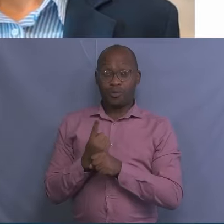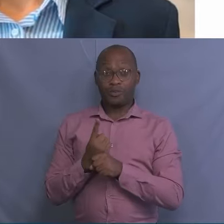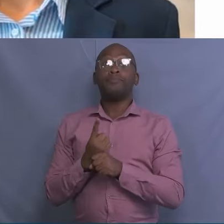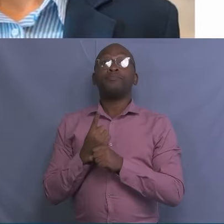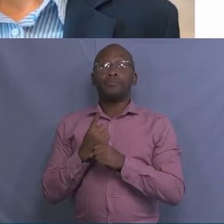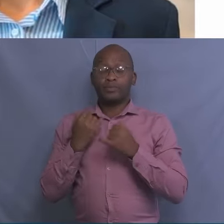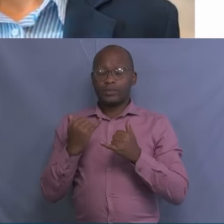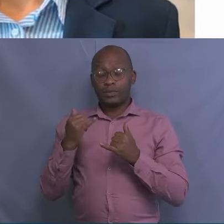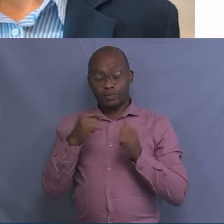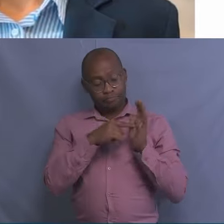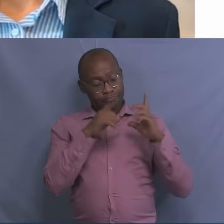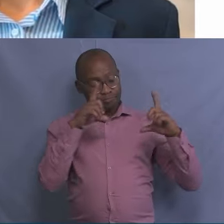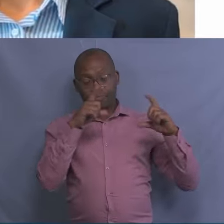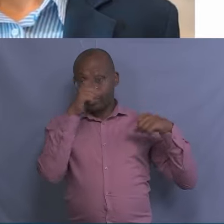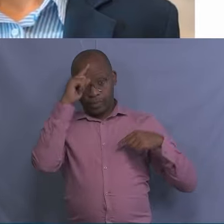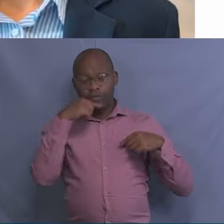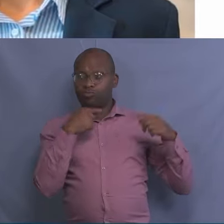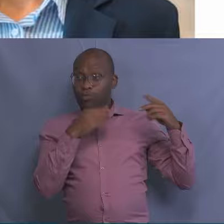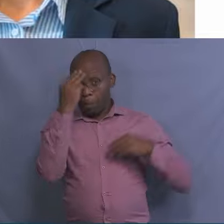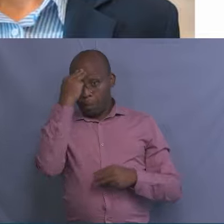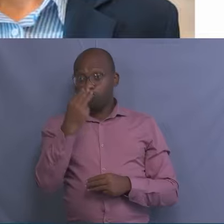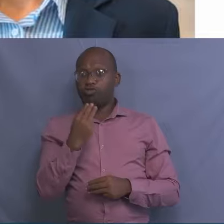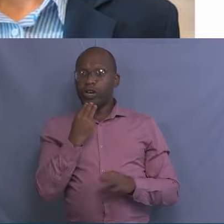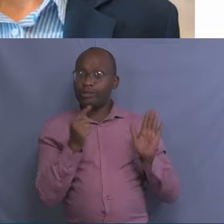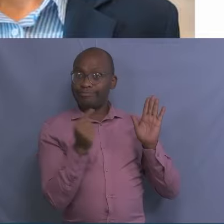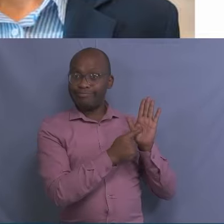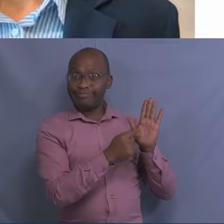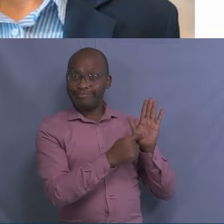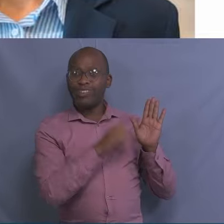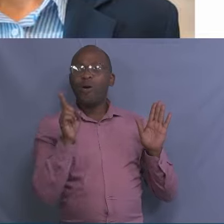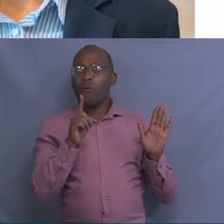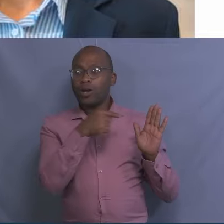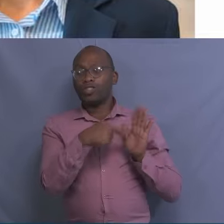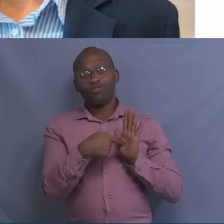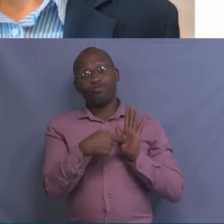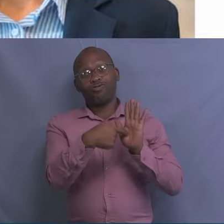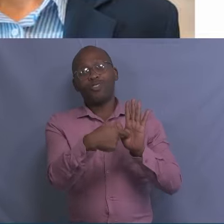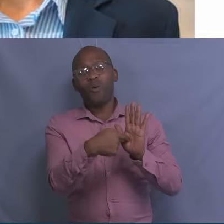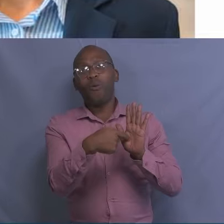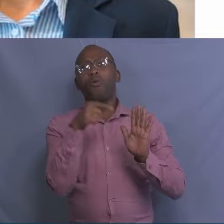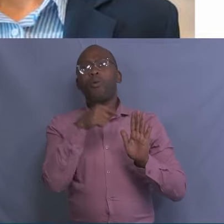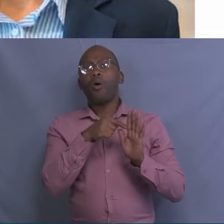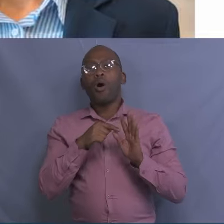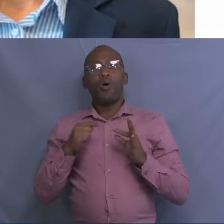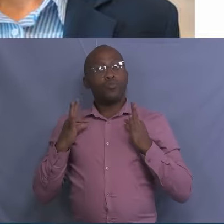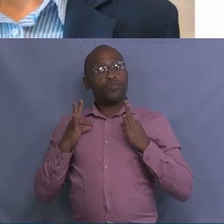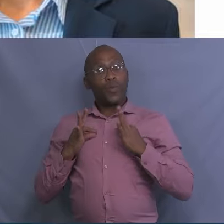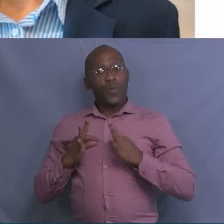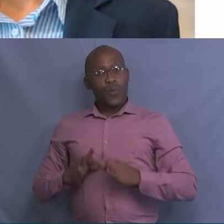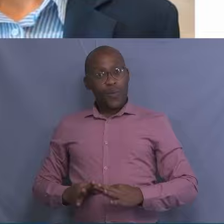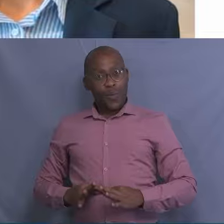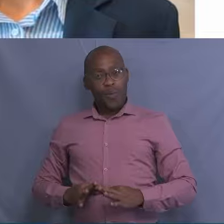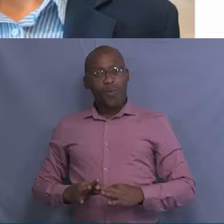here of an example of what we can expect or what customers should expect when we're talking about